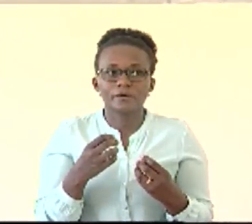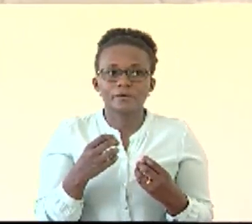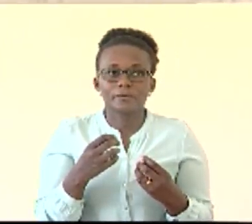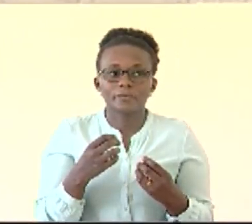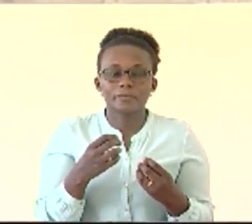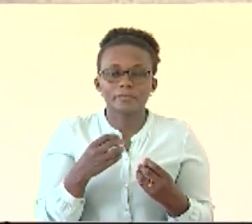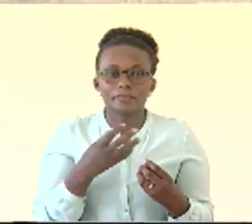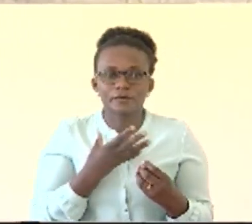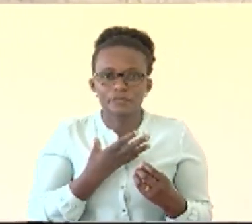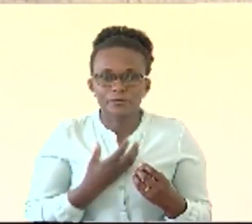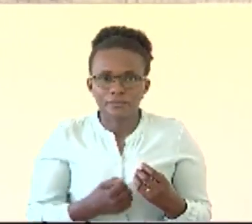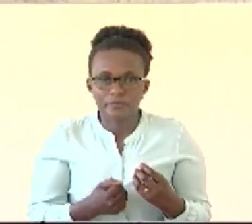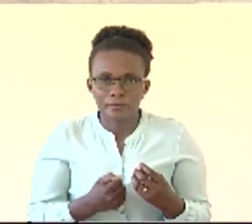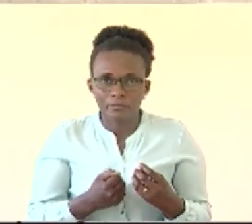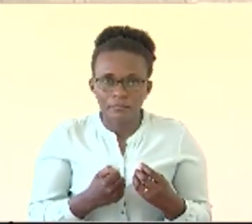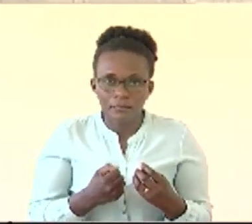anode